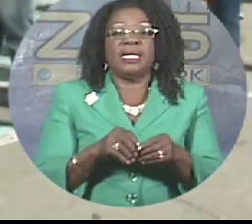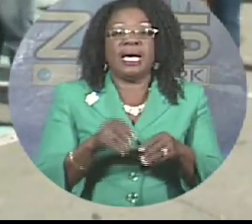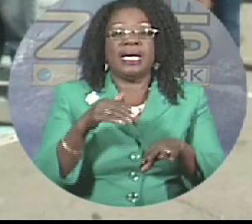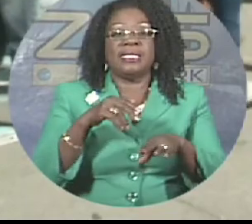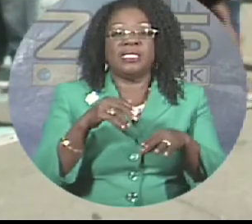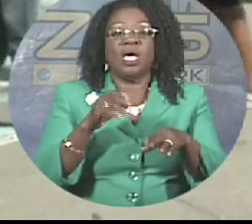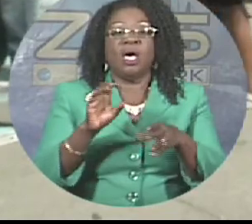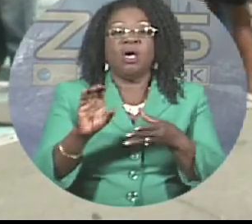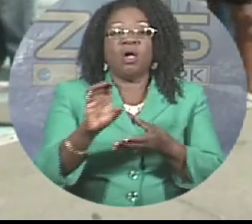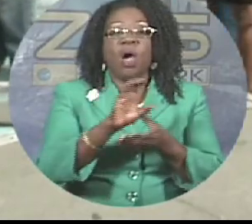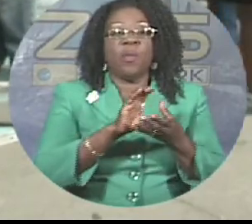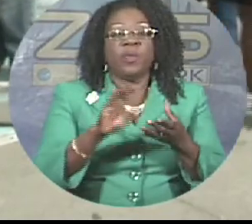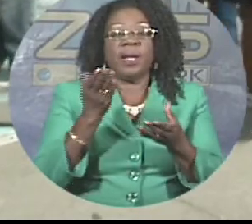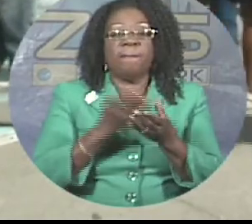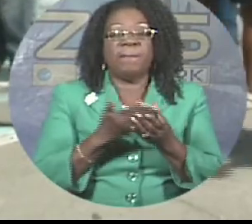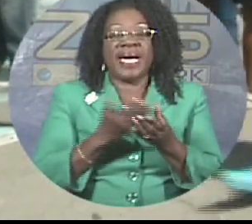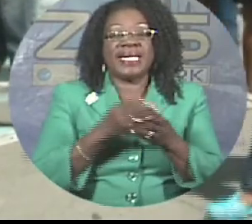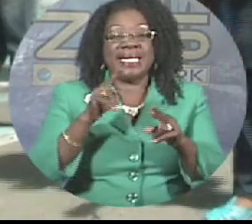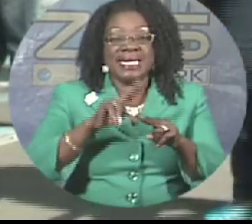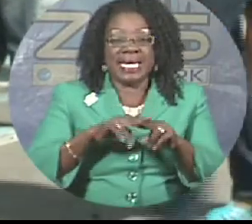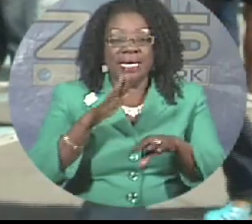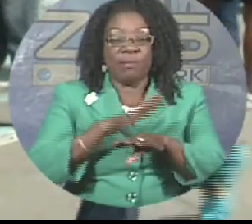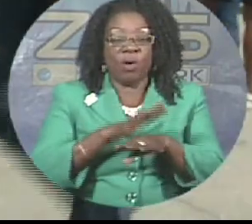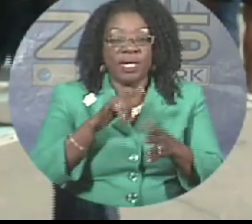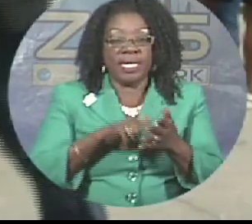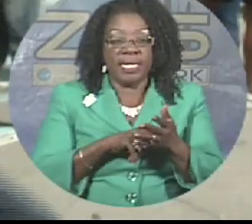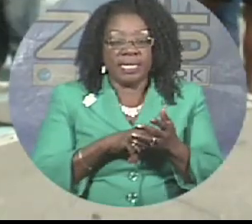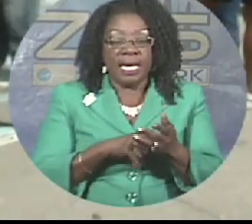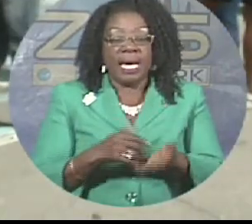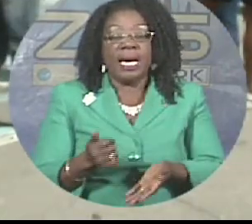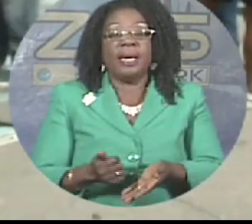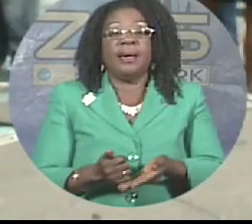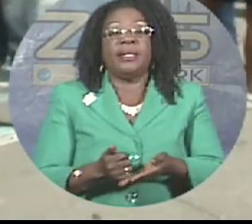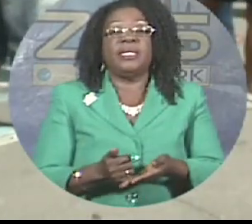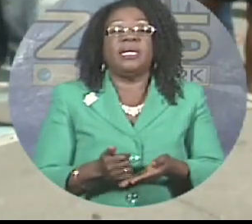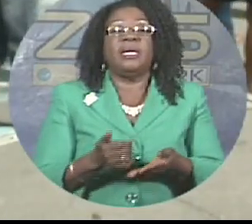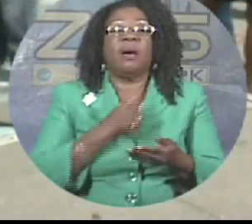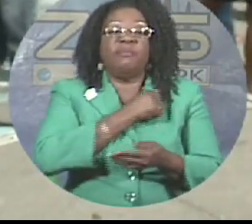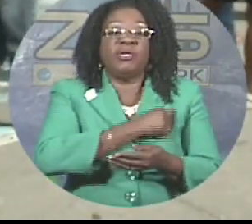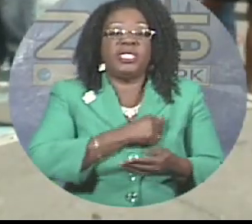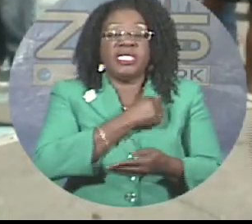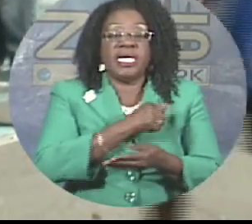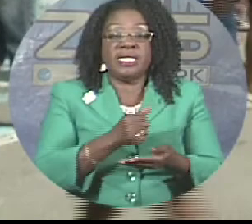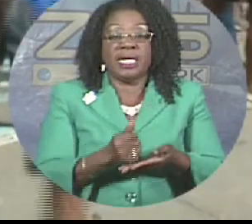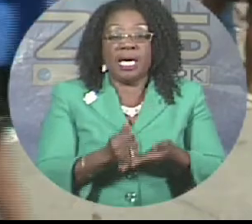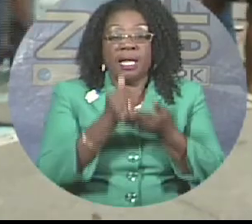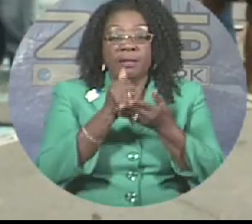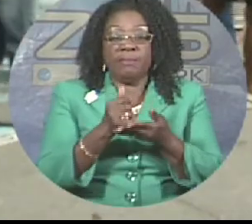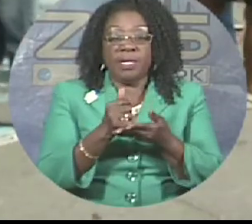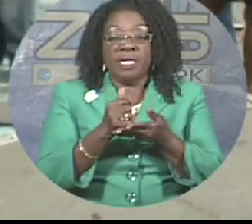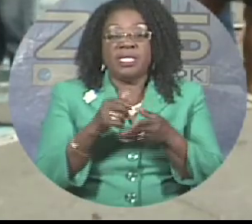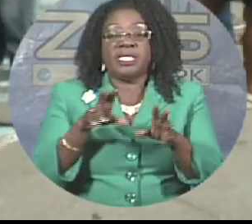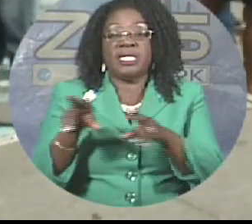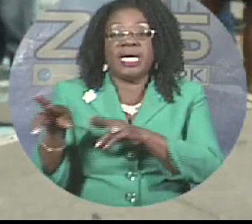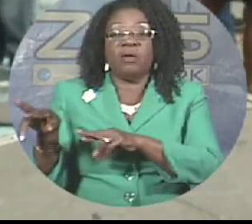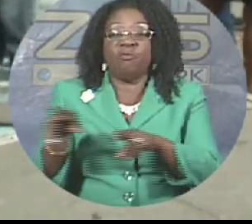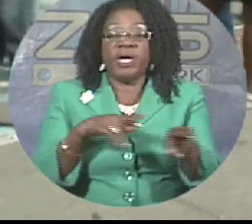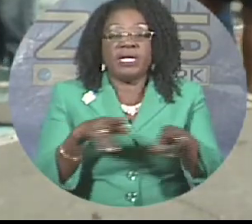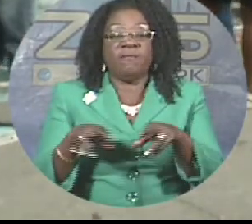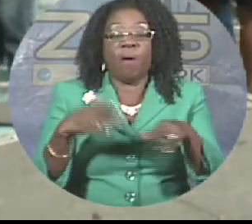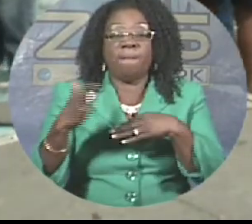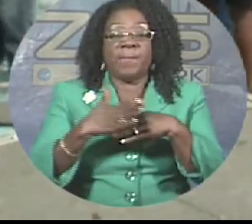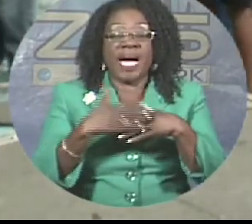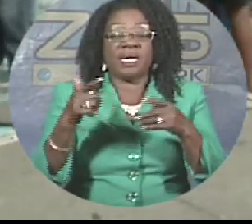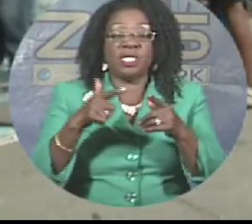on it. The community really appreciates it. They realize that it helps in terms of getting them a jump start to get ready for school. And we've